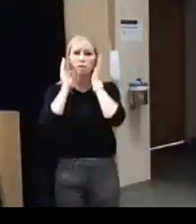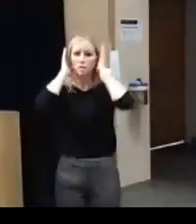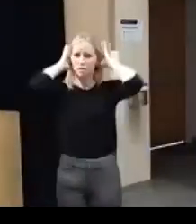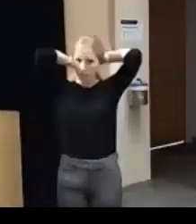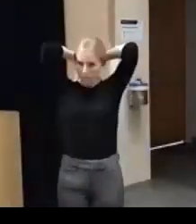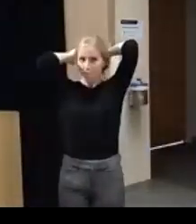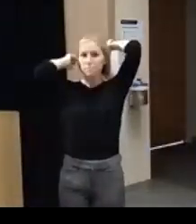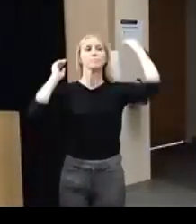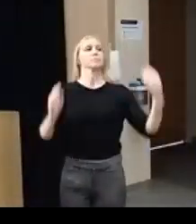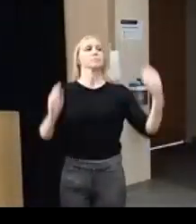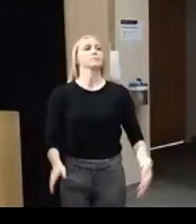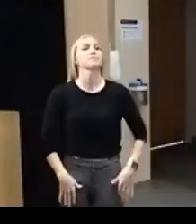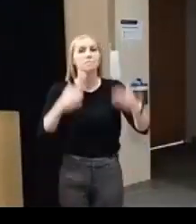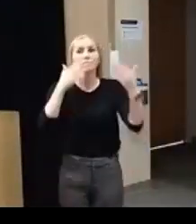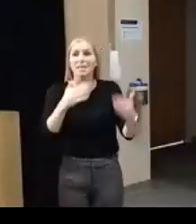Thank you, Rob.